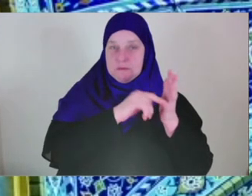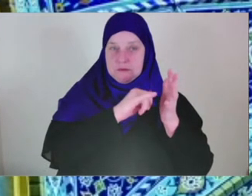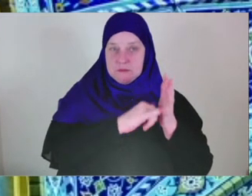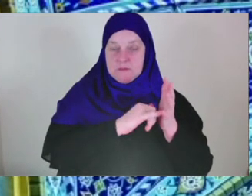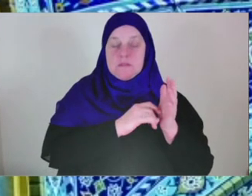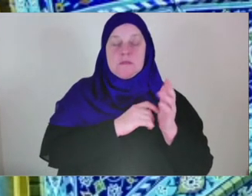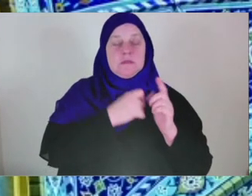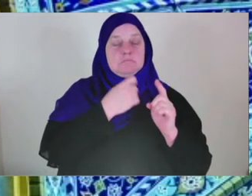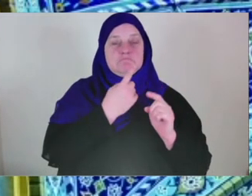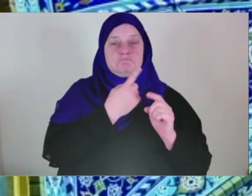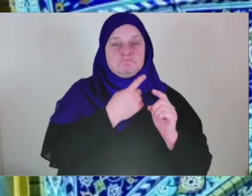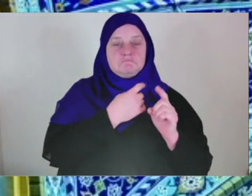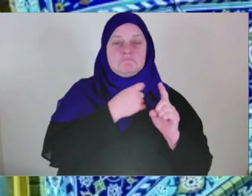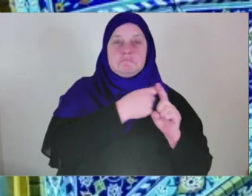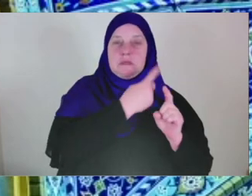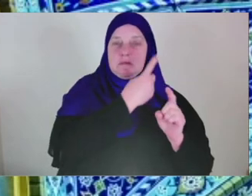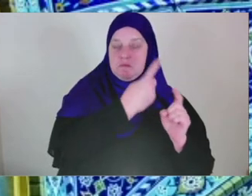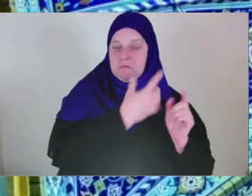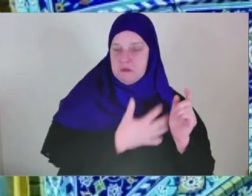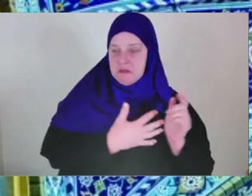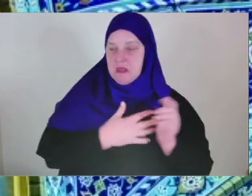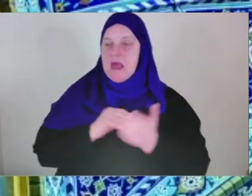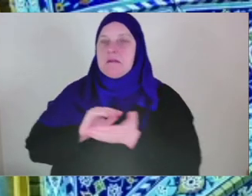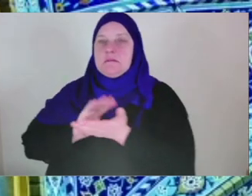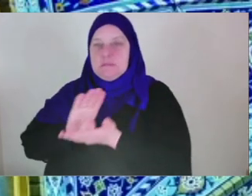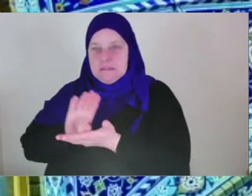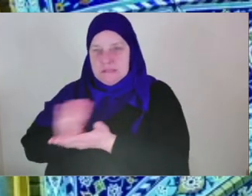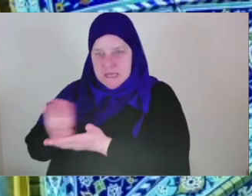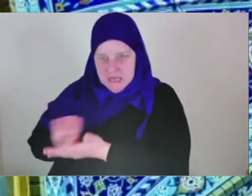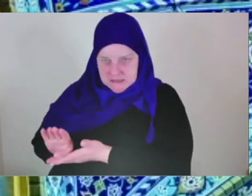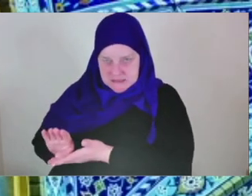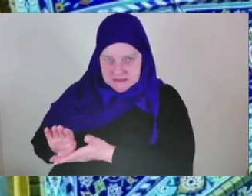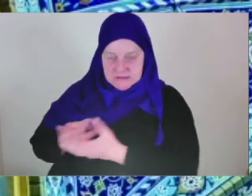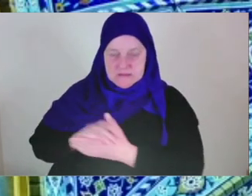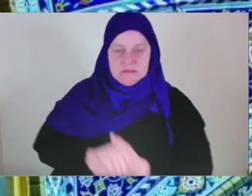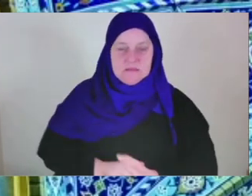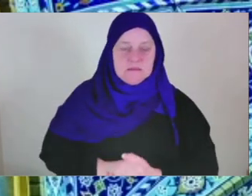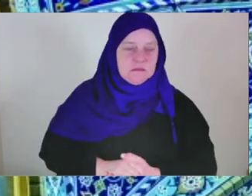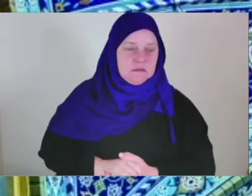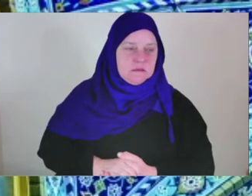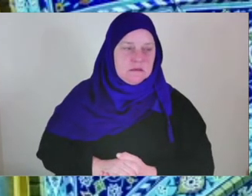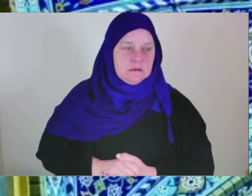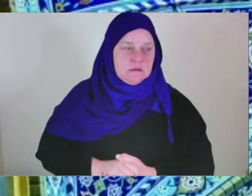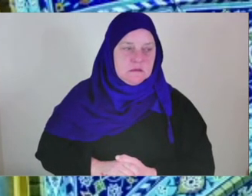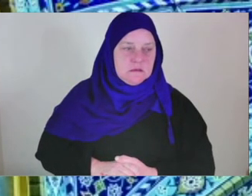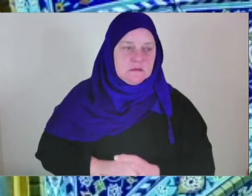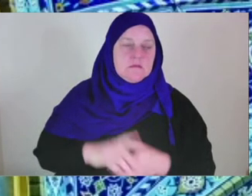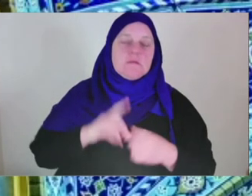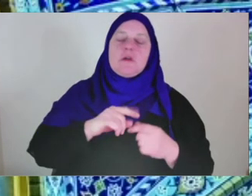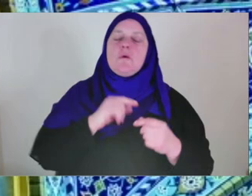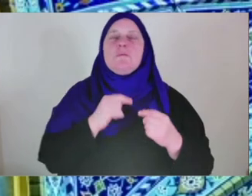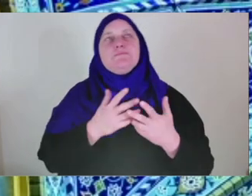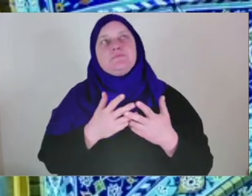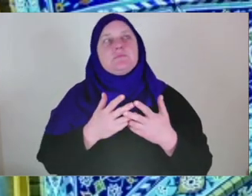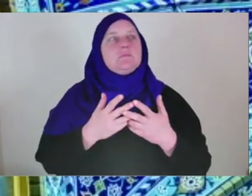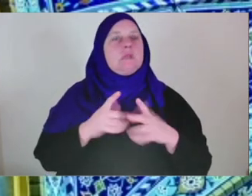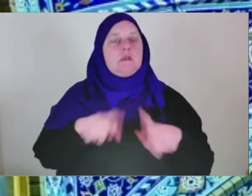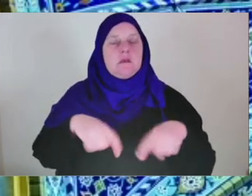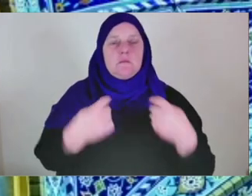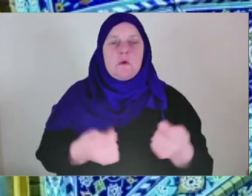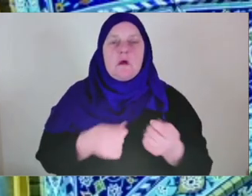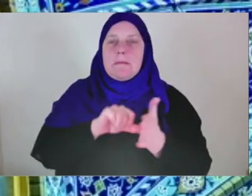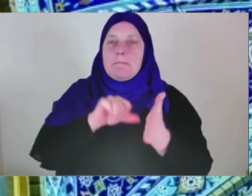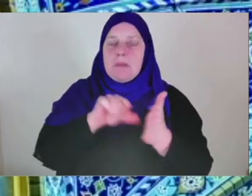religions of caring and sharing. Part of the khums and zakat is for physical needs of